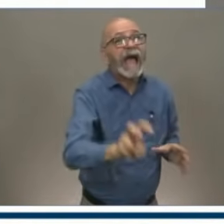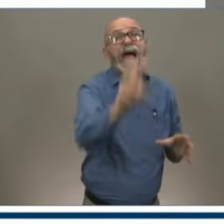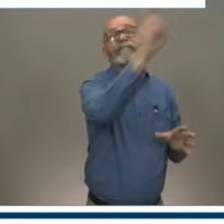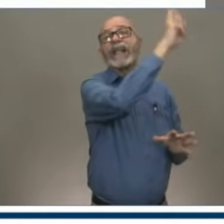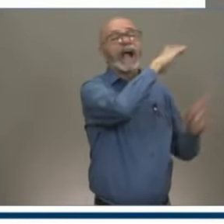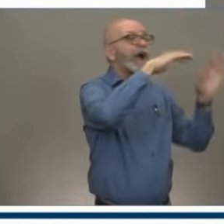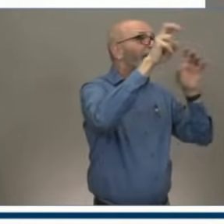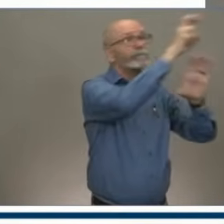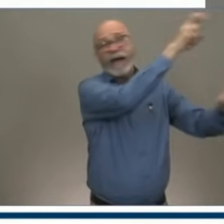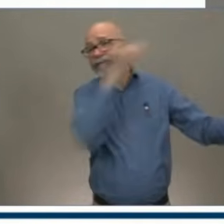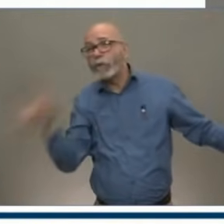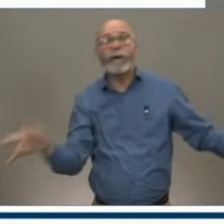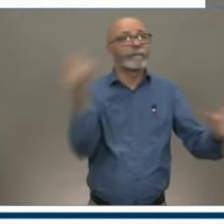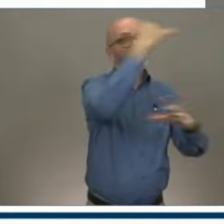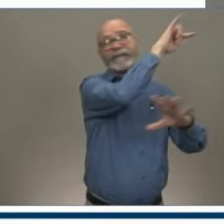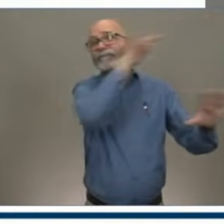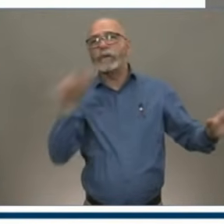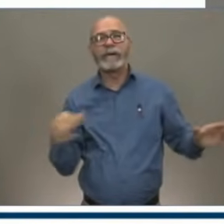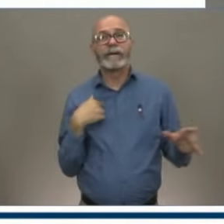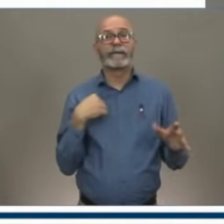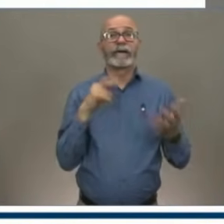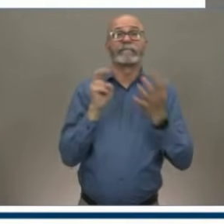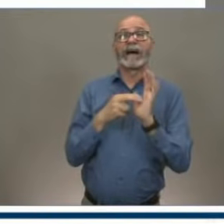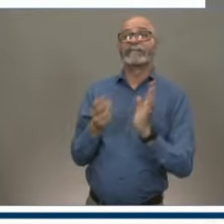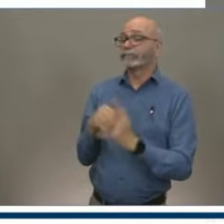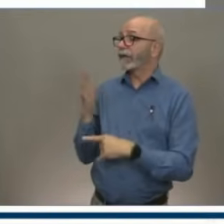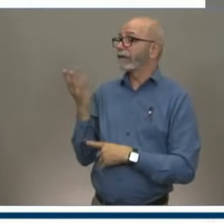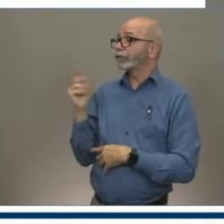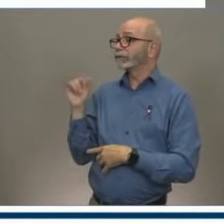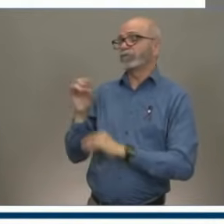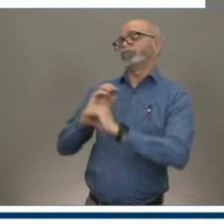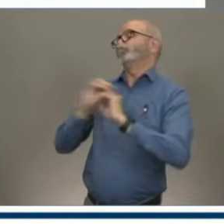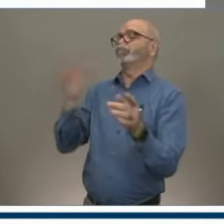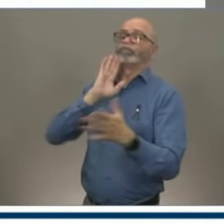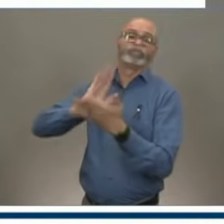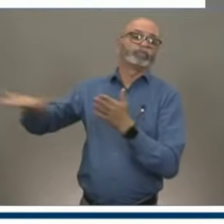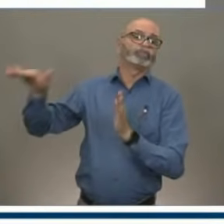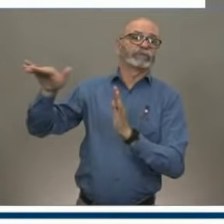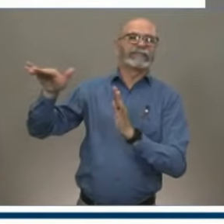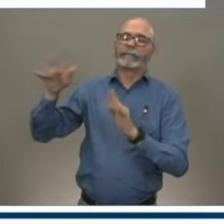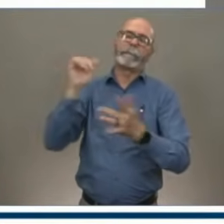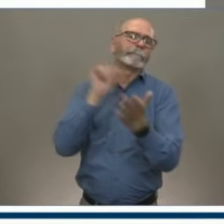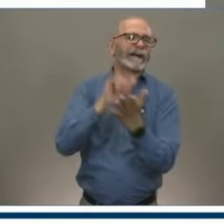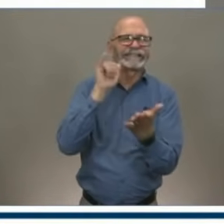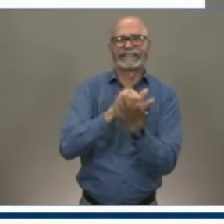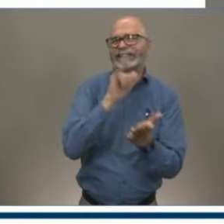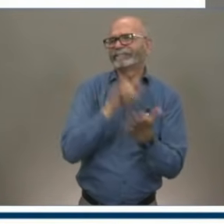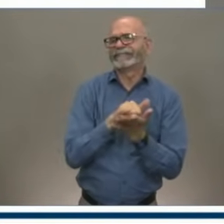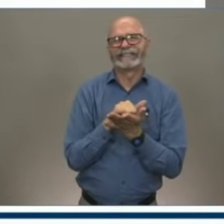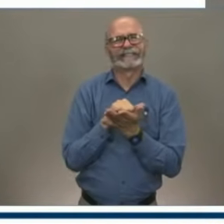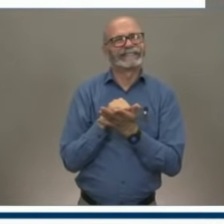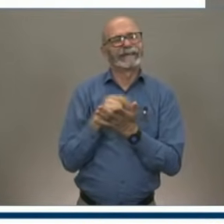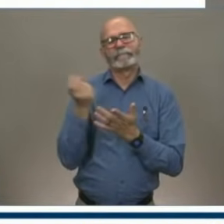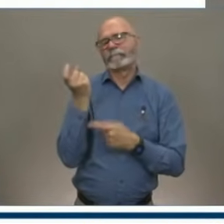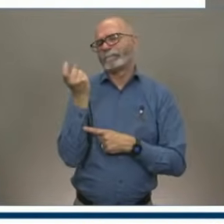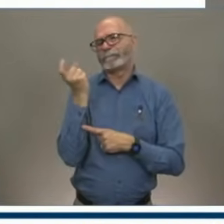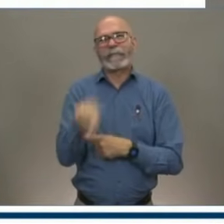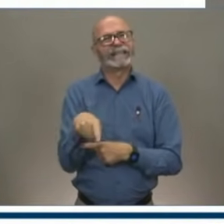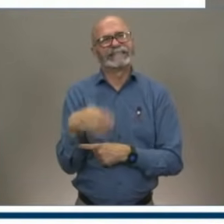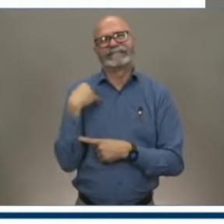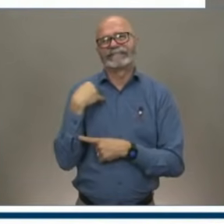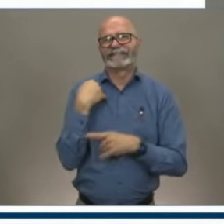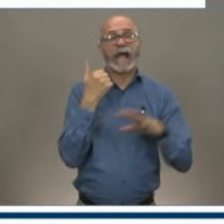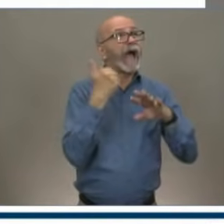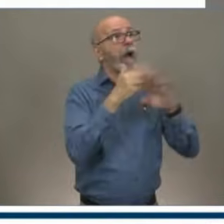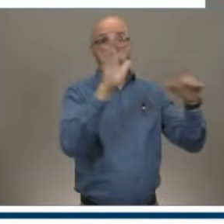modified quarantine at this time. It's important to understand, I'm not blaming rotational workers in any way. They are doing their jobs